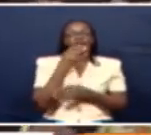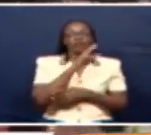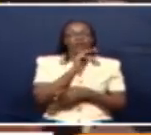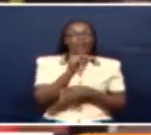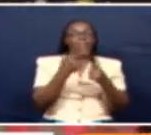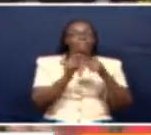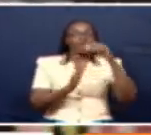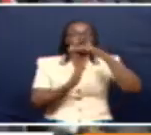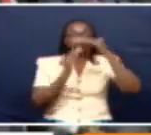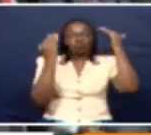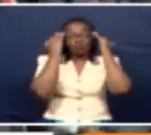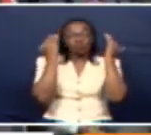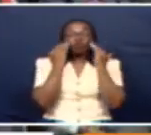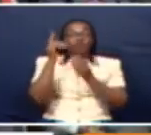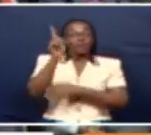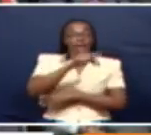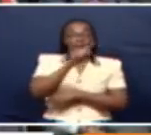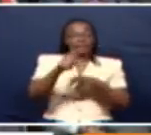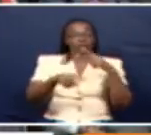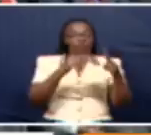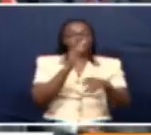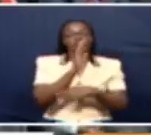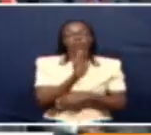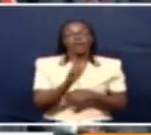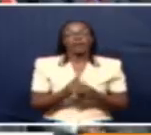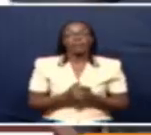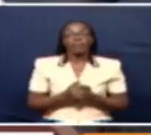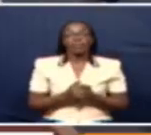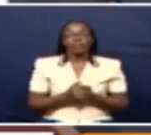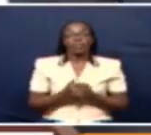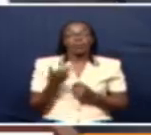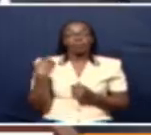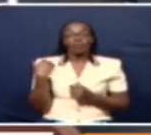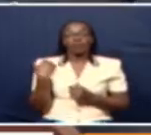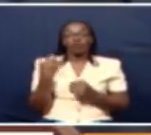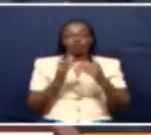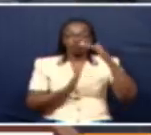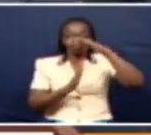Court nullification. When my victory was put to test at the Supreme Court,